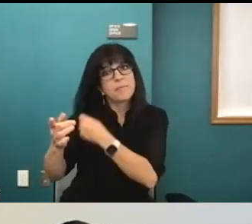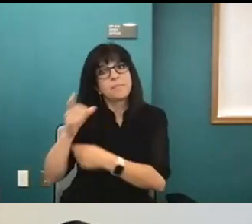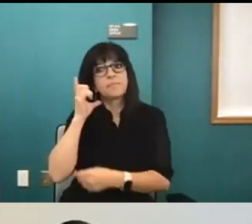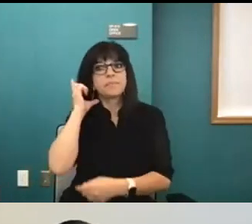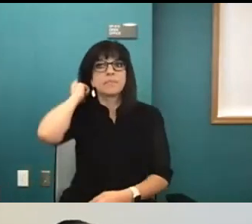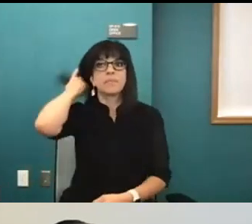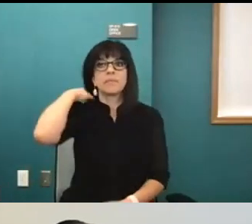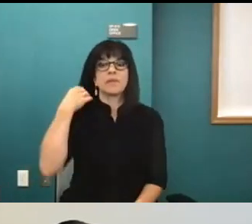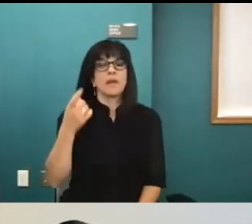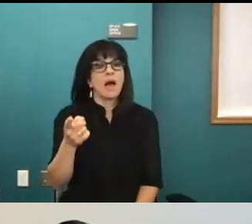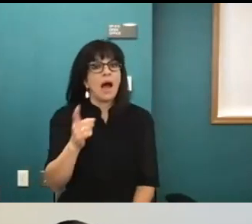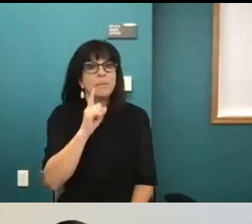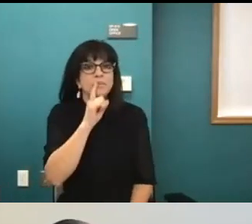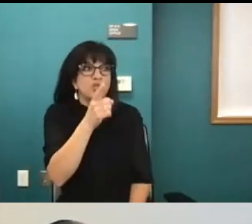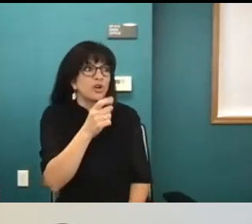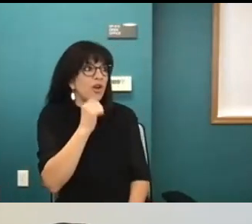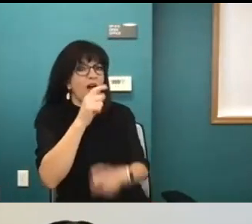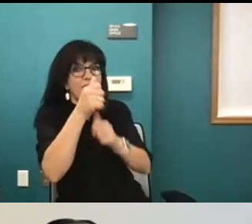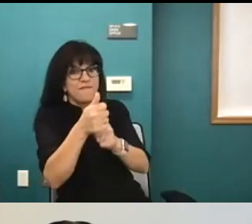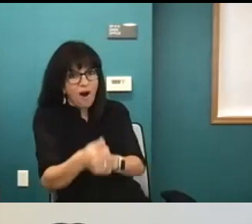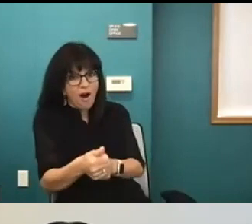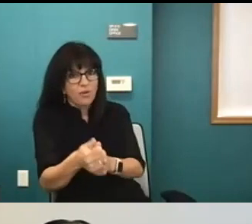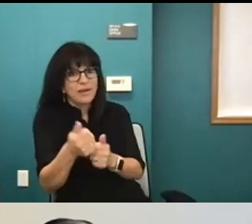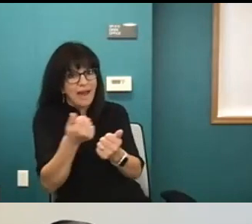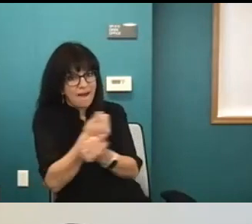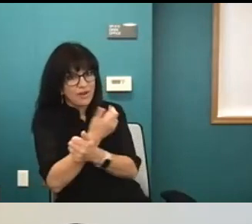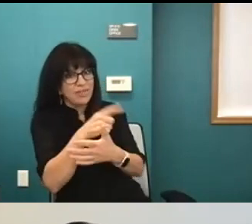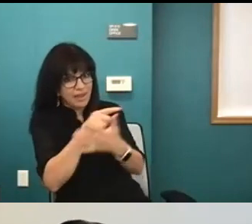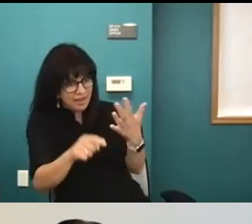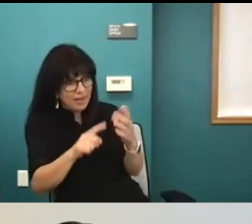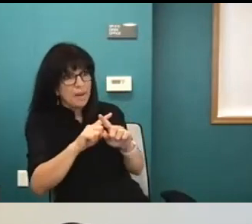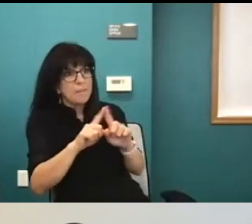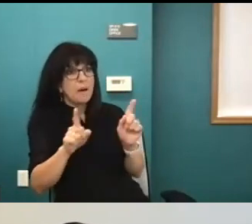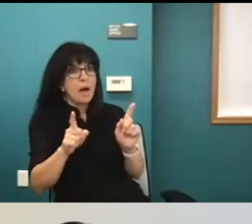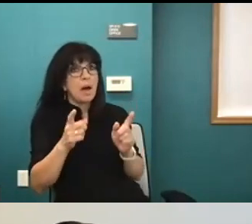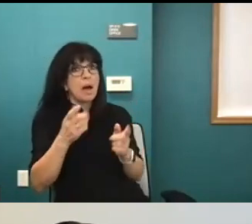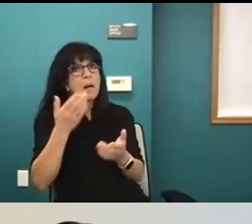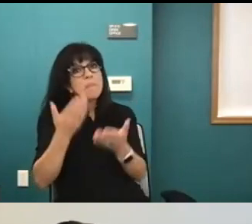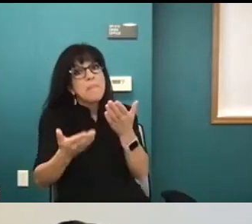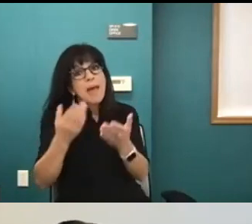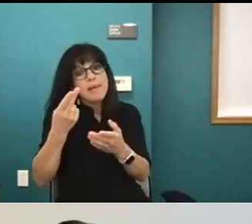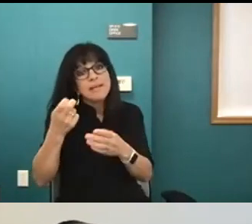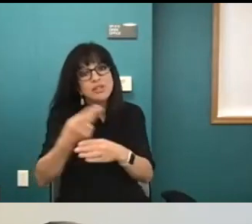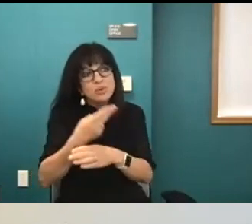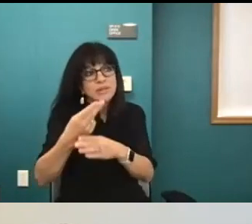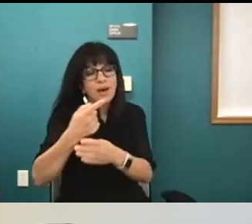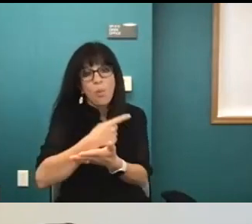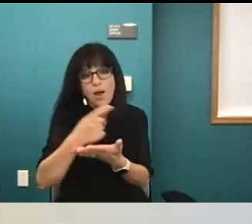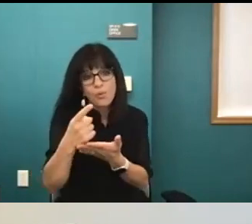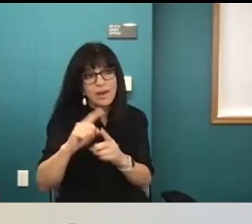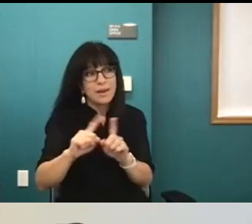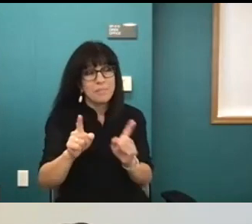they're probably not doing all the protocols to get it to last, but hey, they're maybe getting a week out of it on a good day. But more